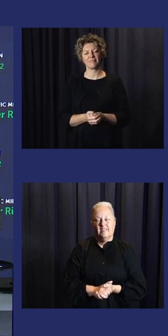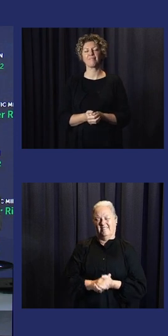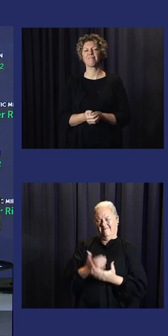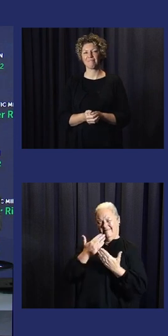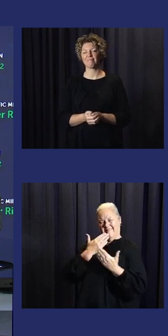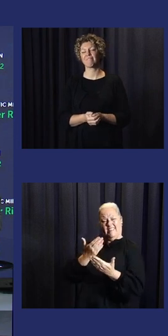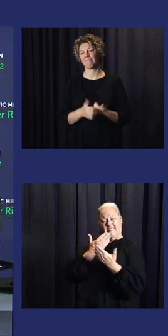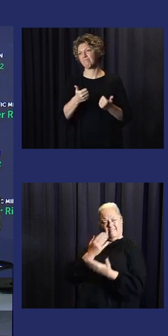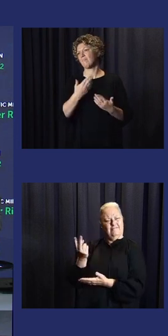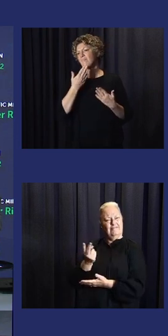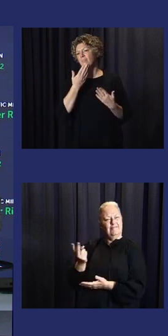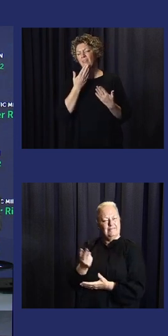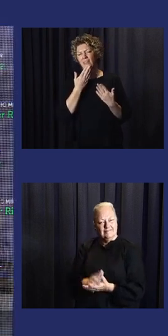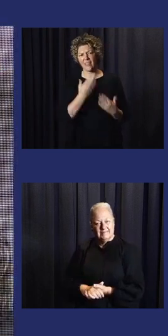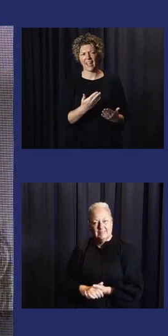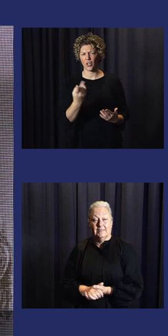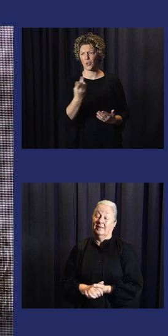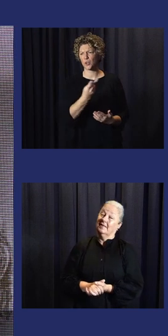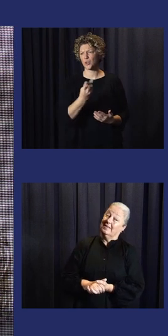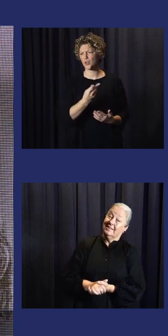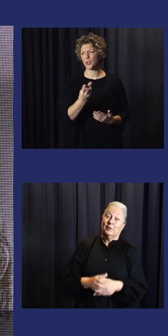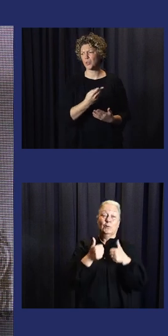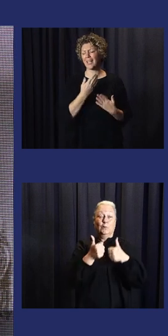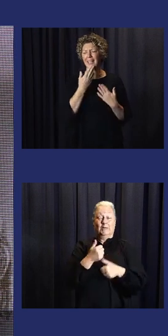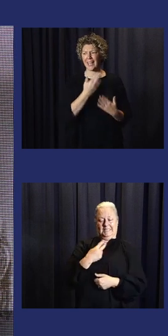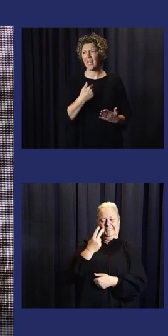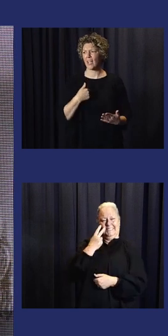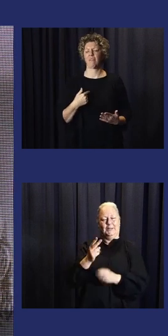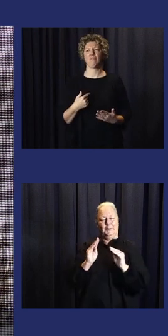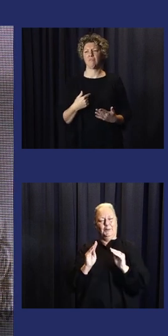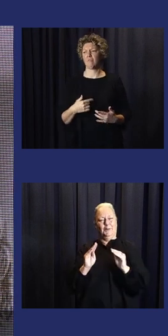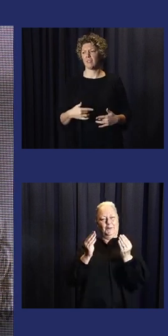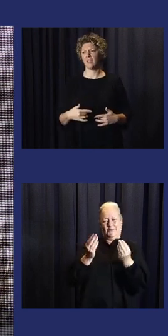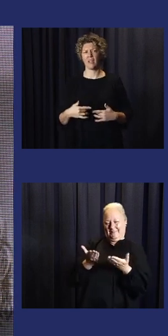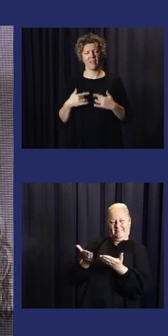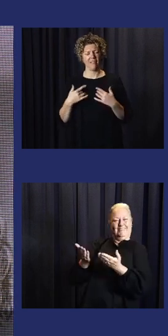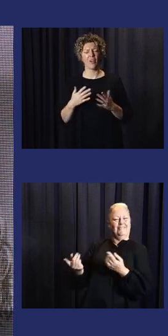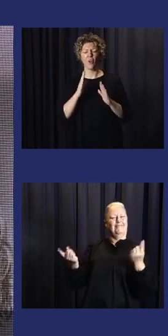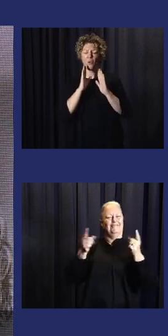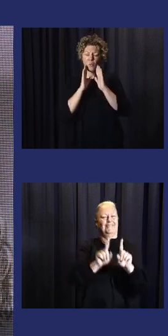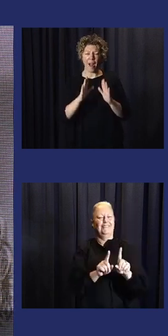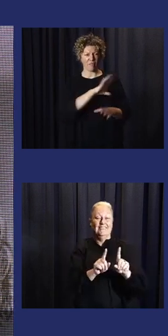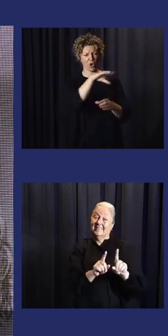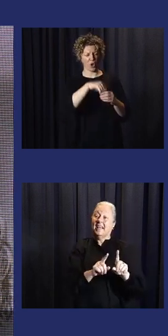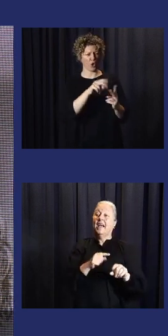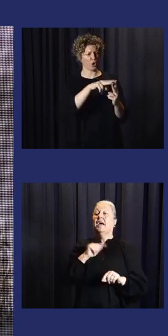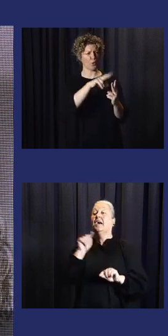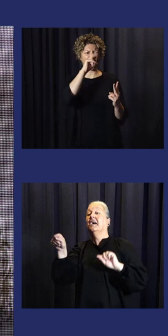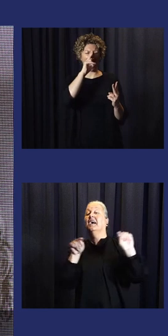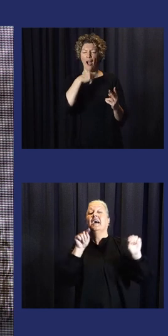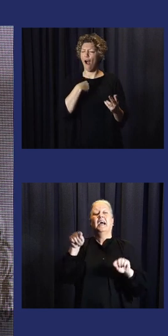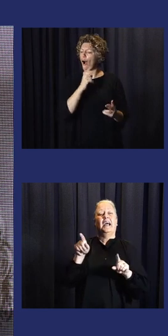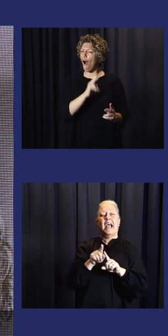Hey, thank you so much, Jasmine and Ariella. It really does me some good to see younger people included in a conference like this. All too often